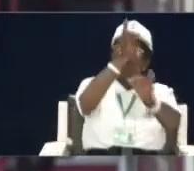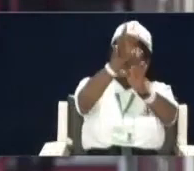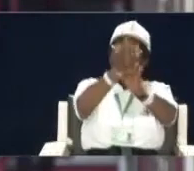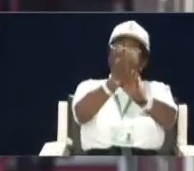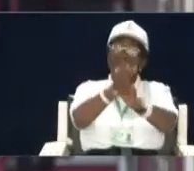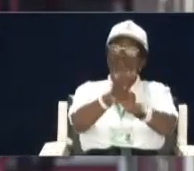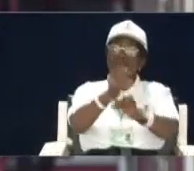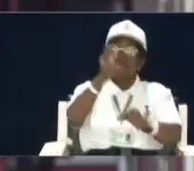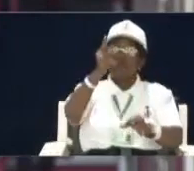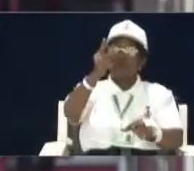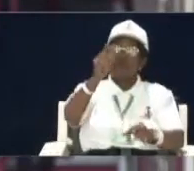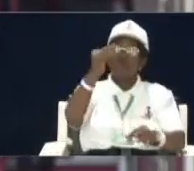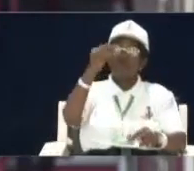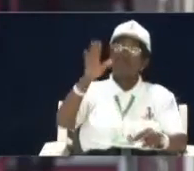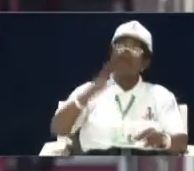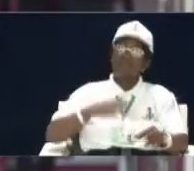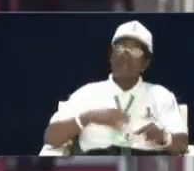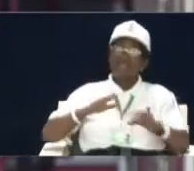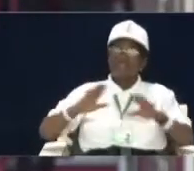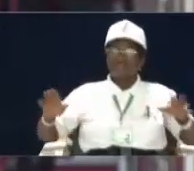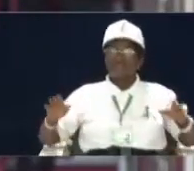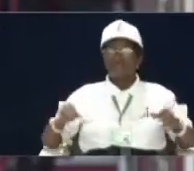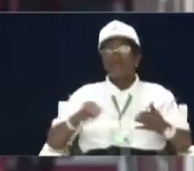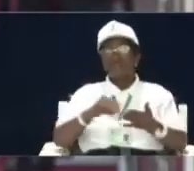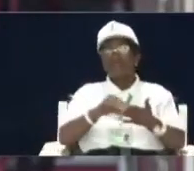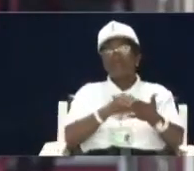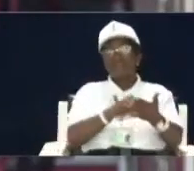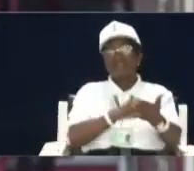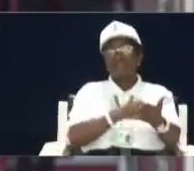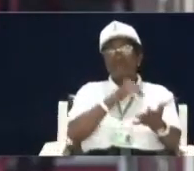One of my children mentioned it.